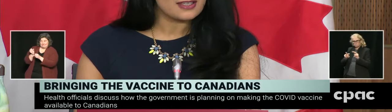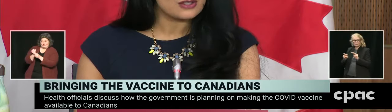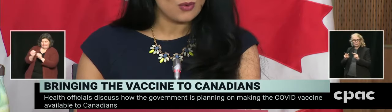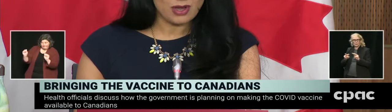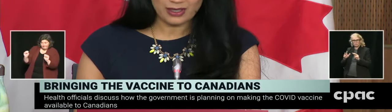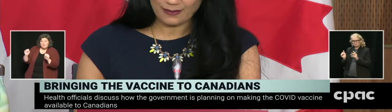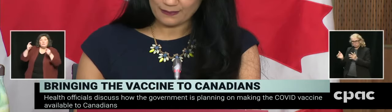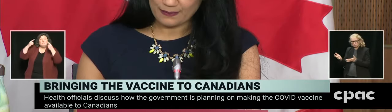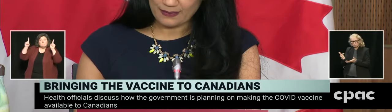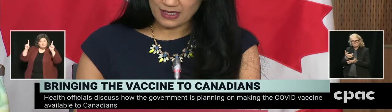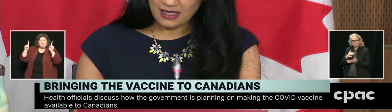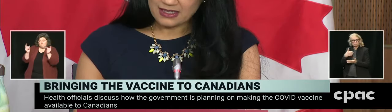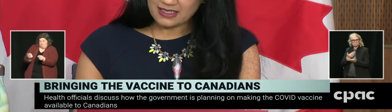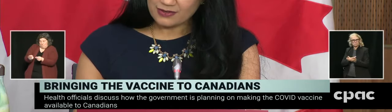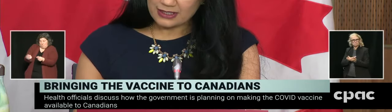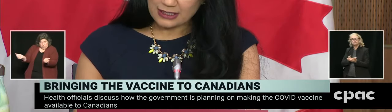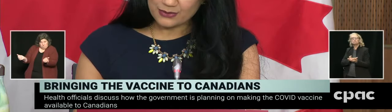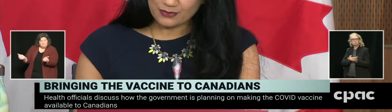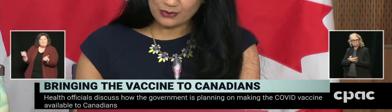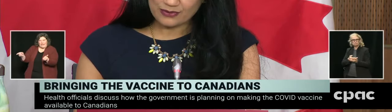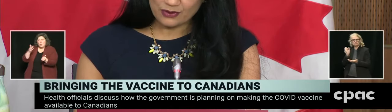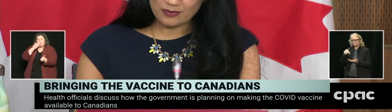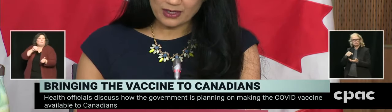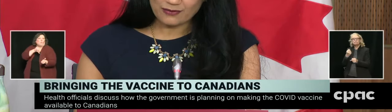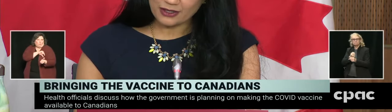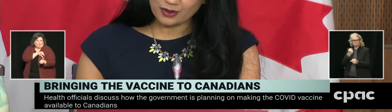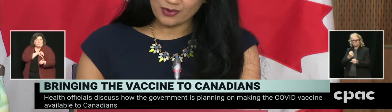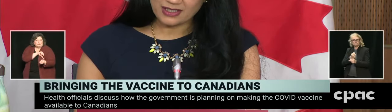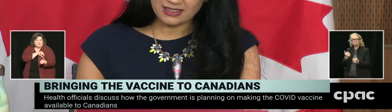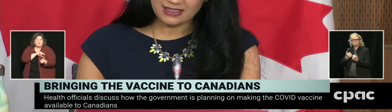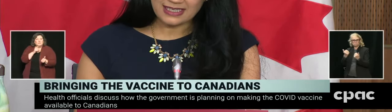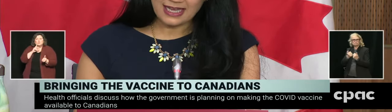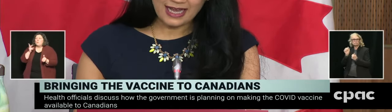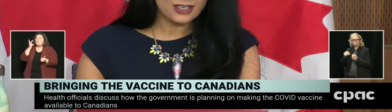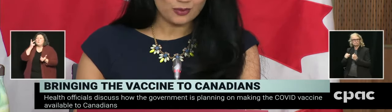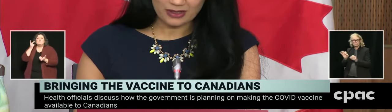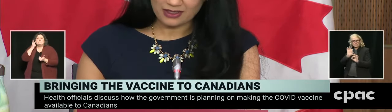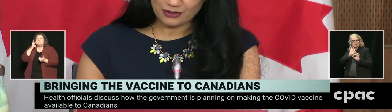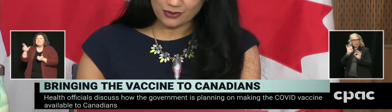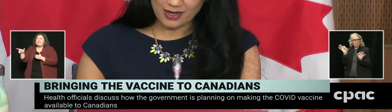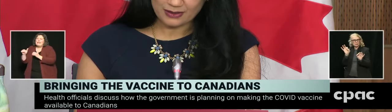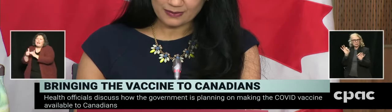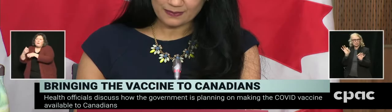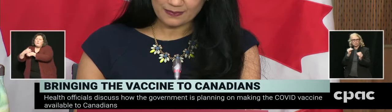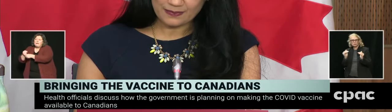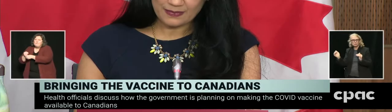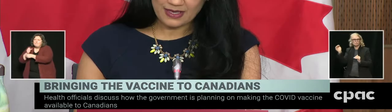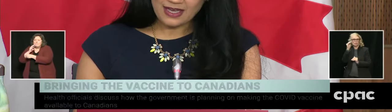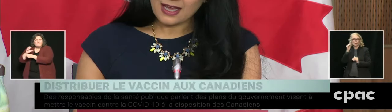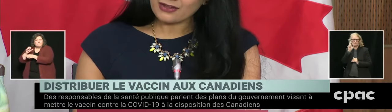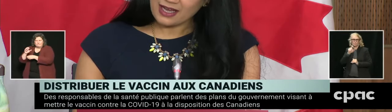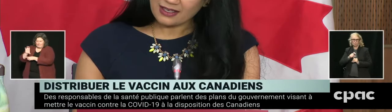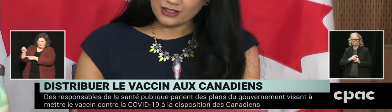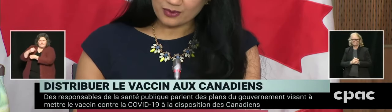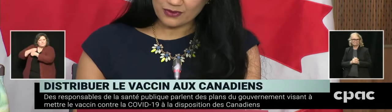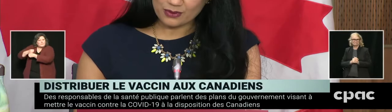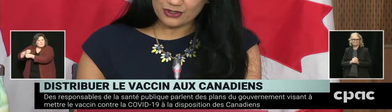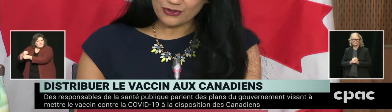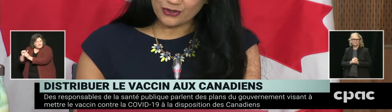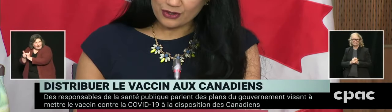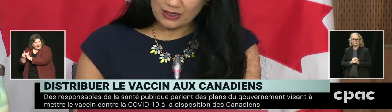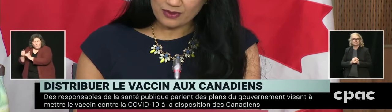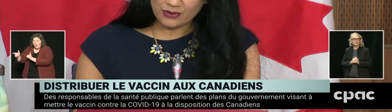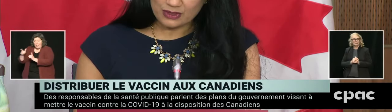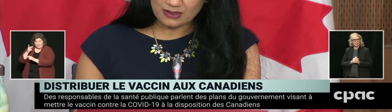to the highest quality. This evidence comes from the review of manufacturing processes and human clinical trials. Health Canada's